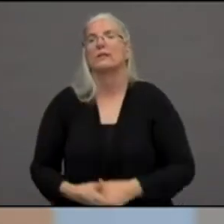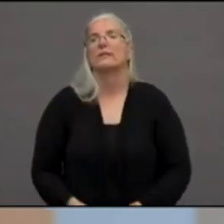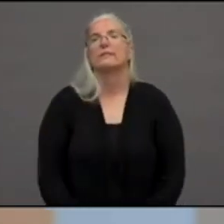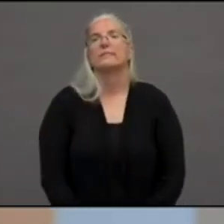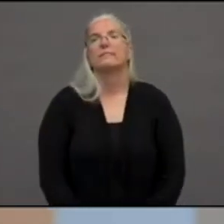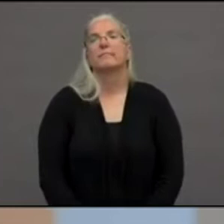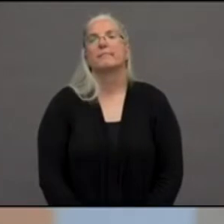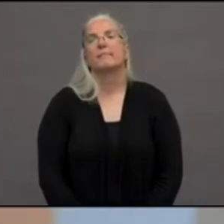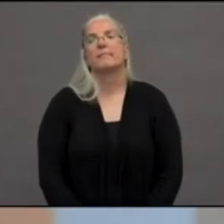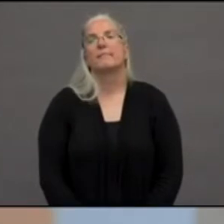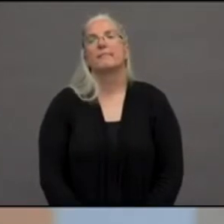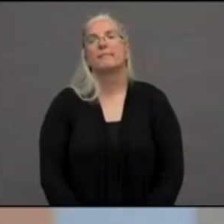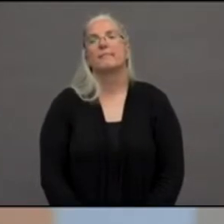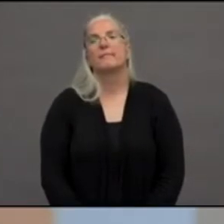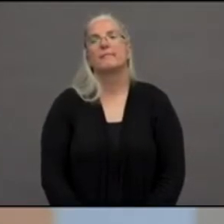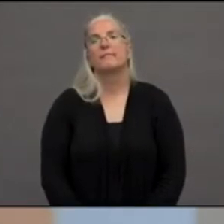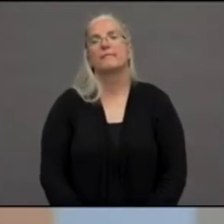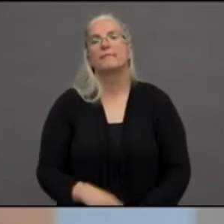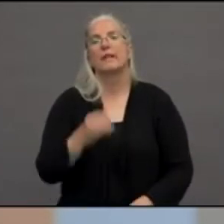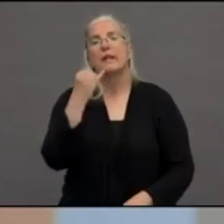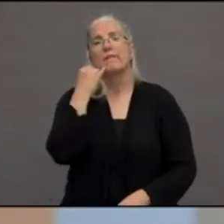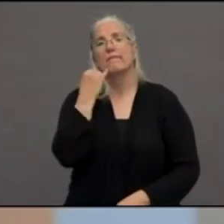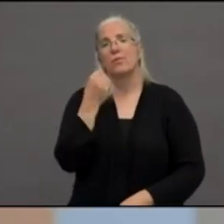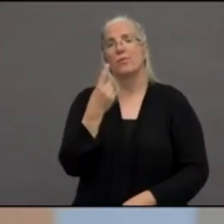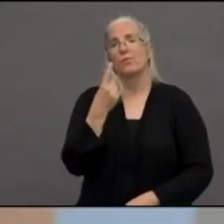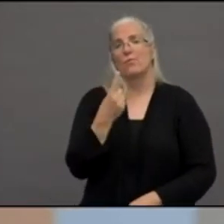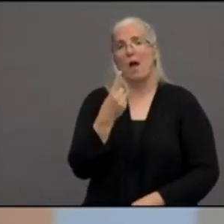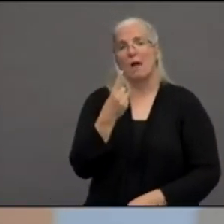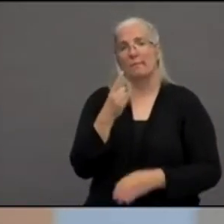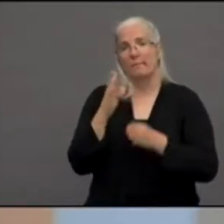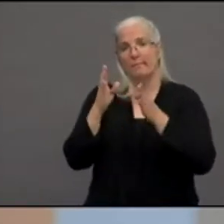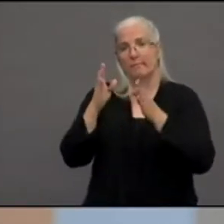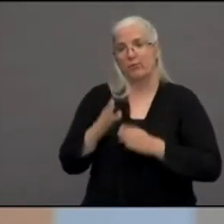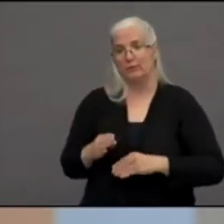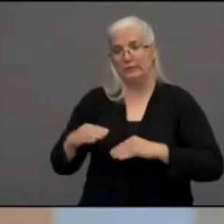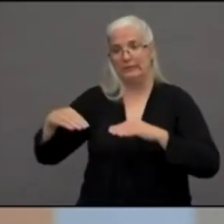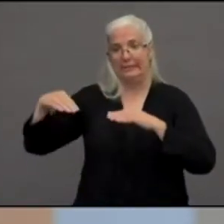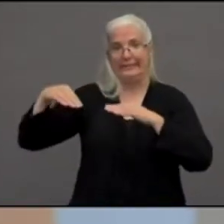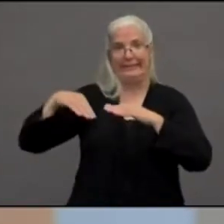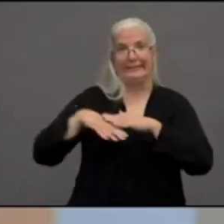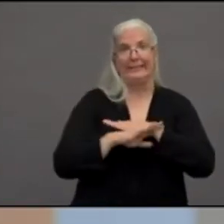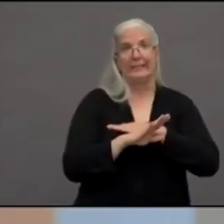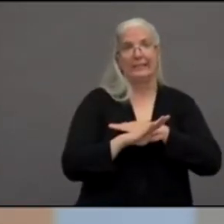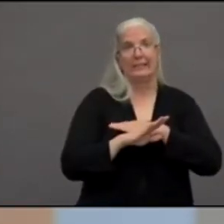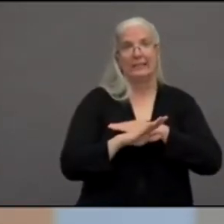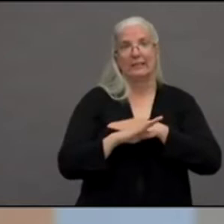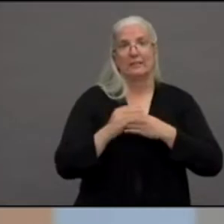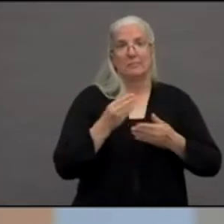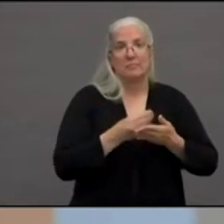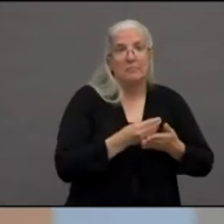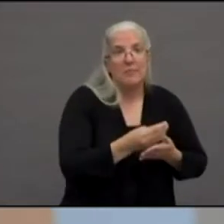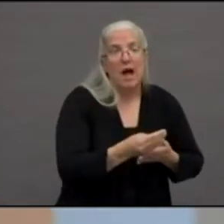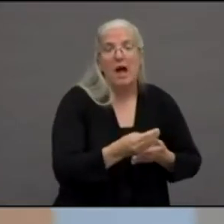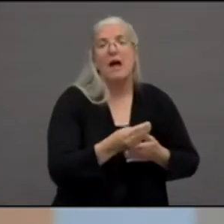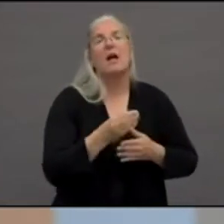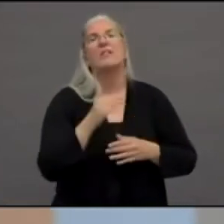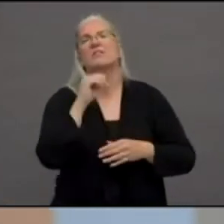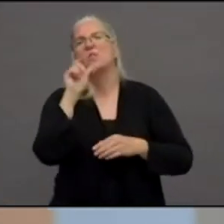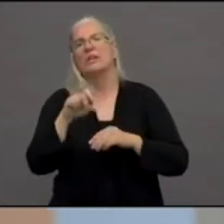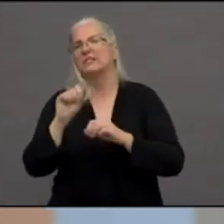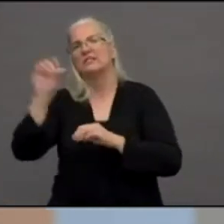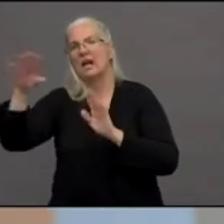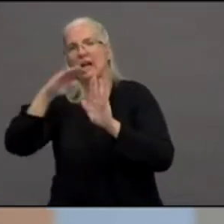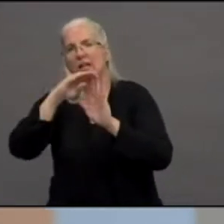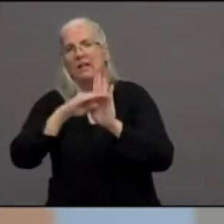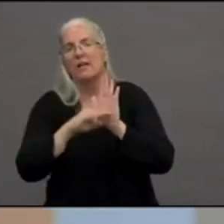need to submit a social distancing protocol at this time. But those, again, who have employees or customers coming to their home, they would be required